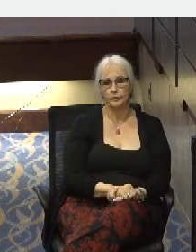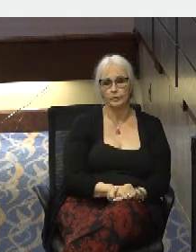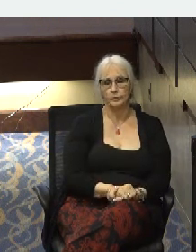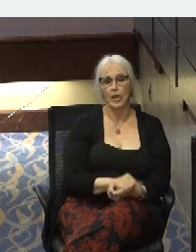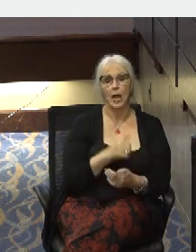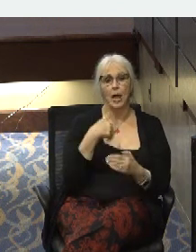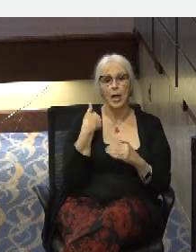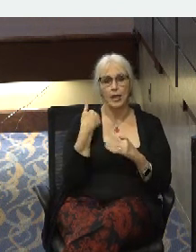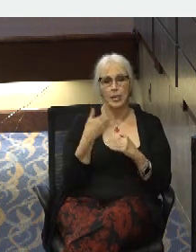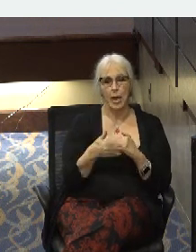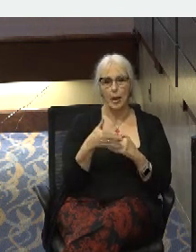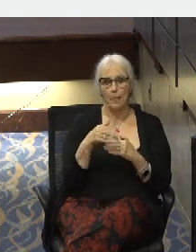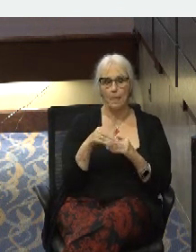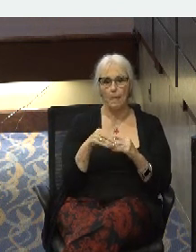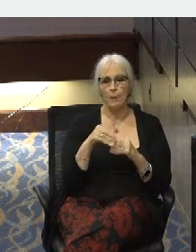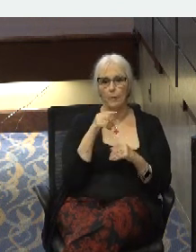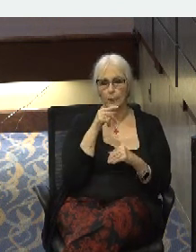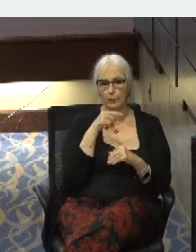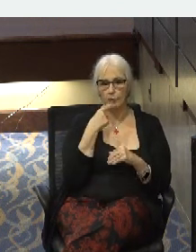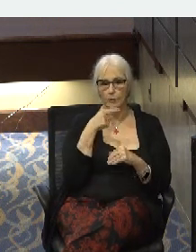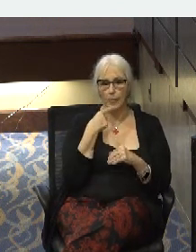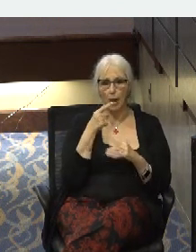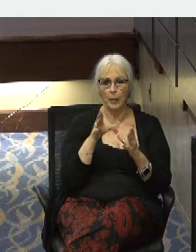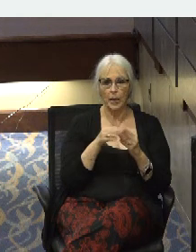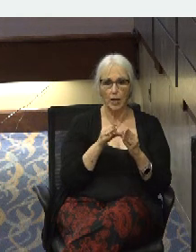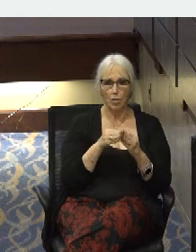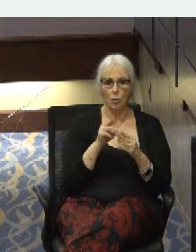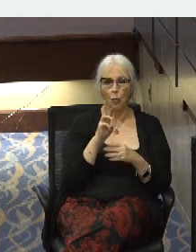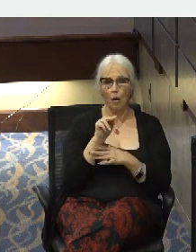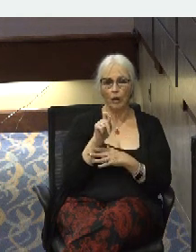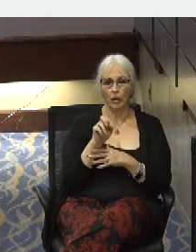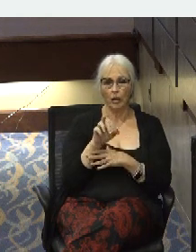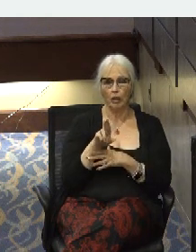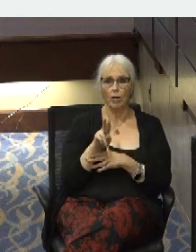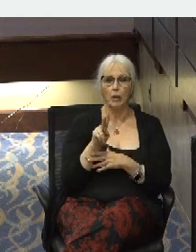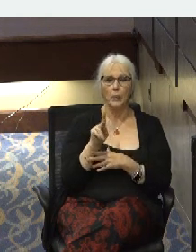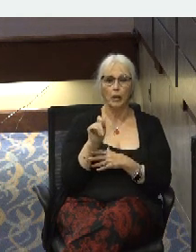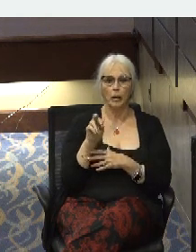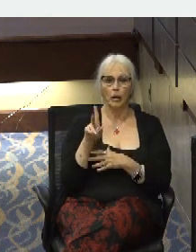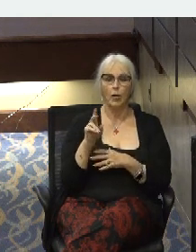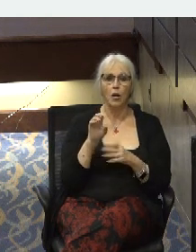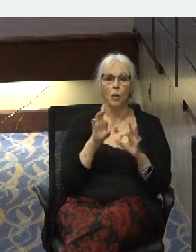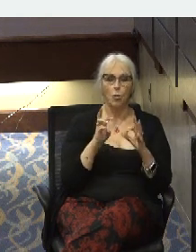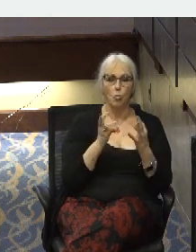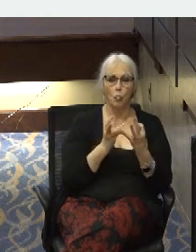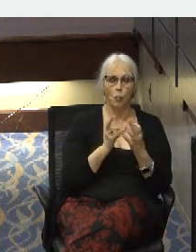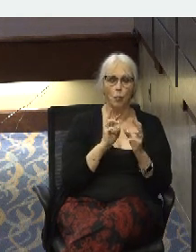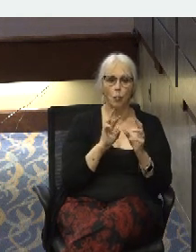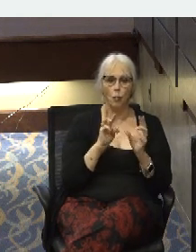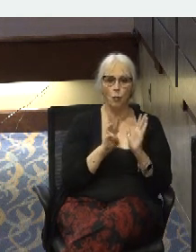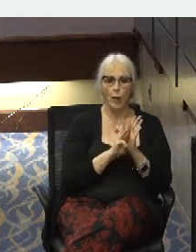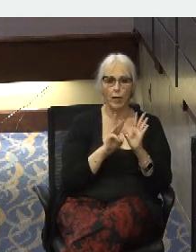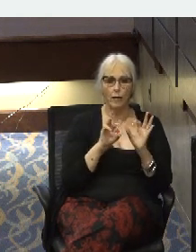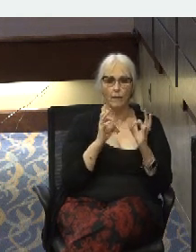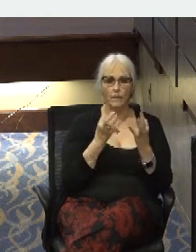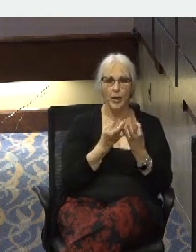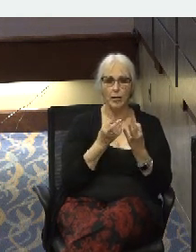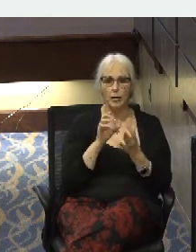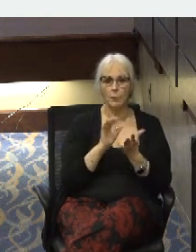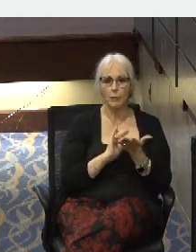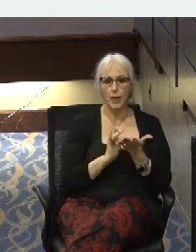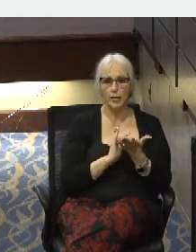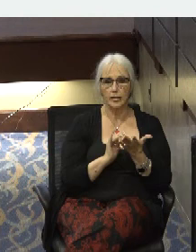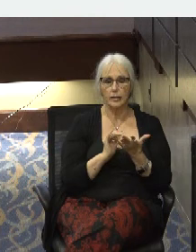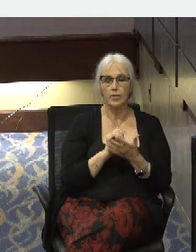Next, we have a public hearing on a request from Walker Partners on behalf of Waco Family Medicine for the abandonment of a general utility